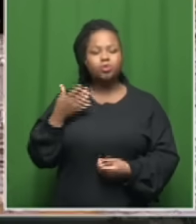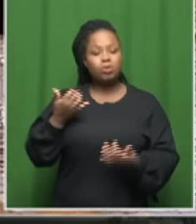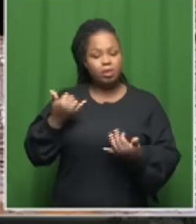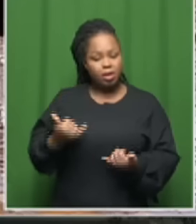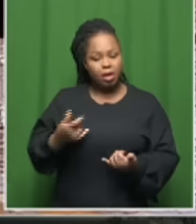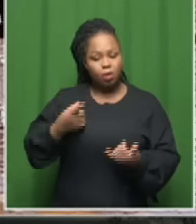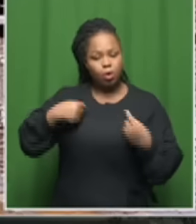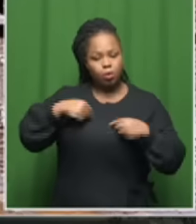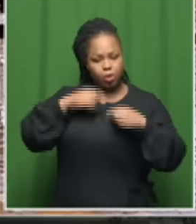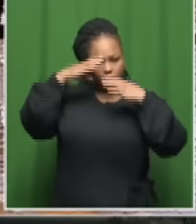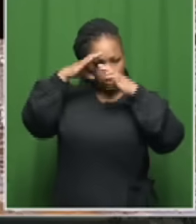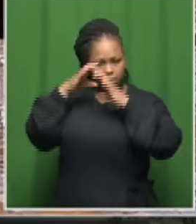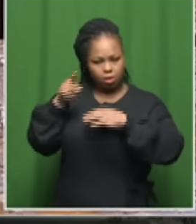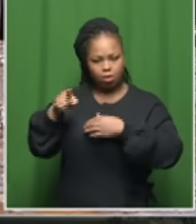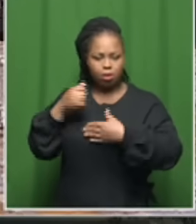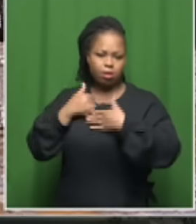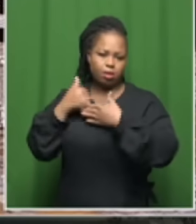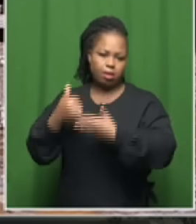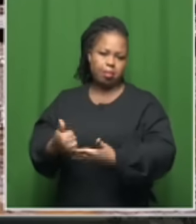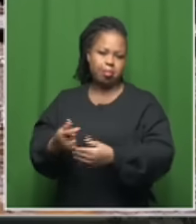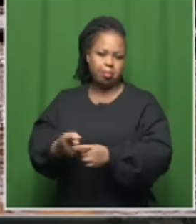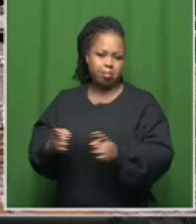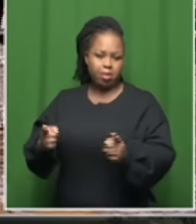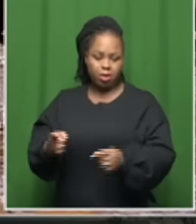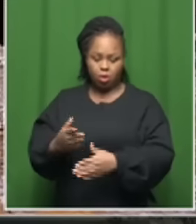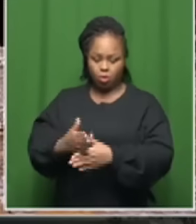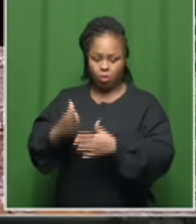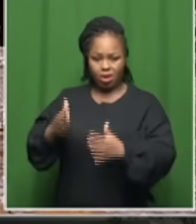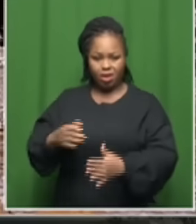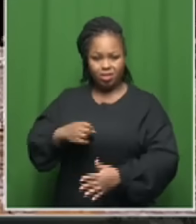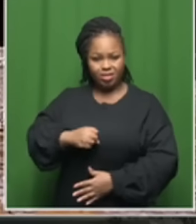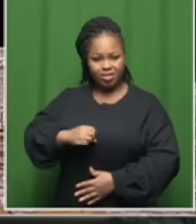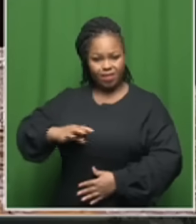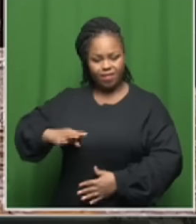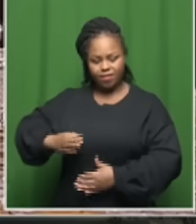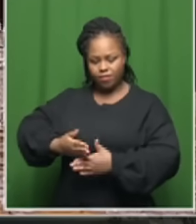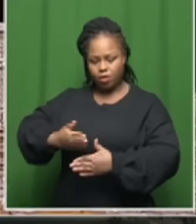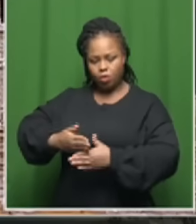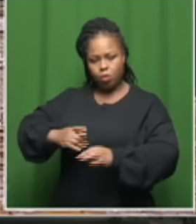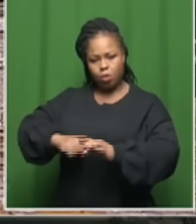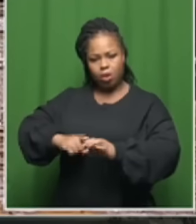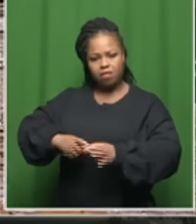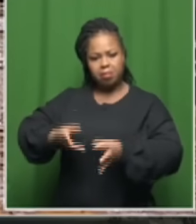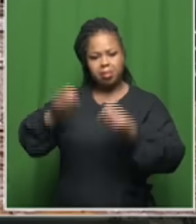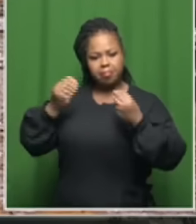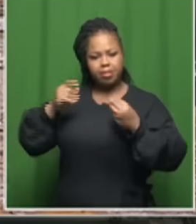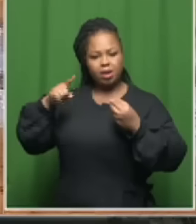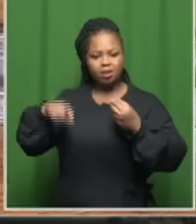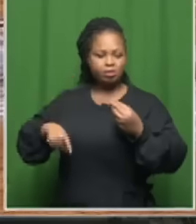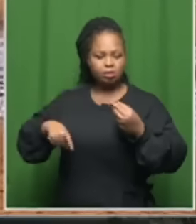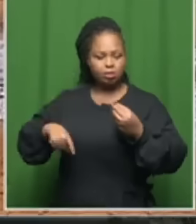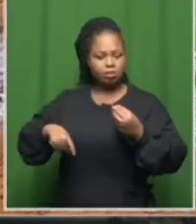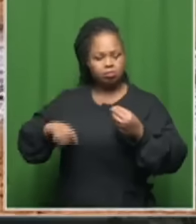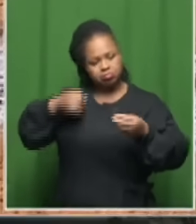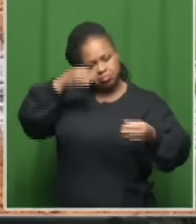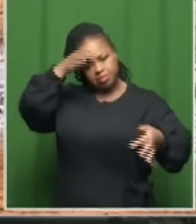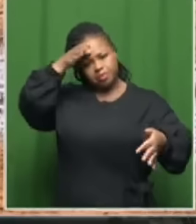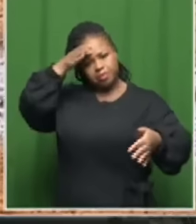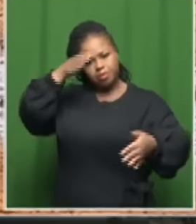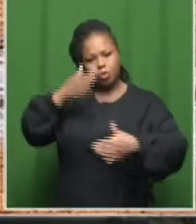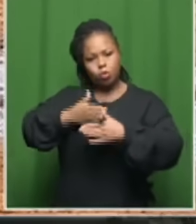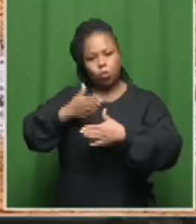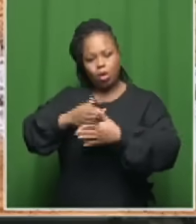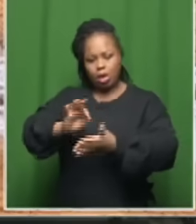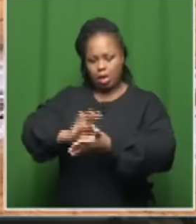need to ensure that those workers are highly qualified. They are tools of trade in terms of treatment capabilities.